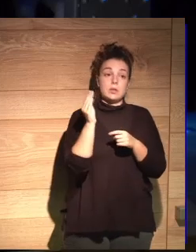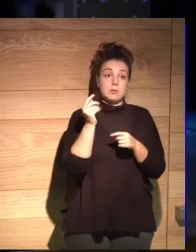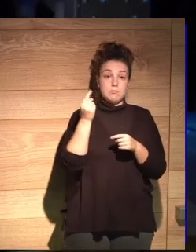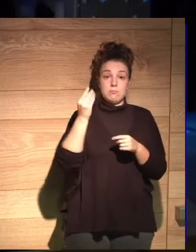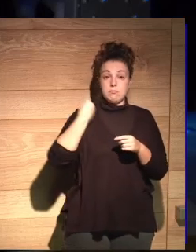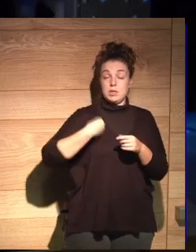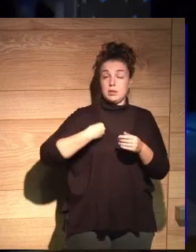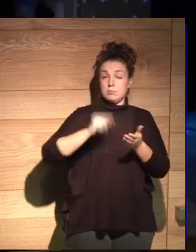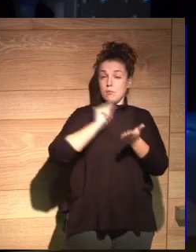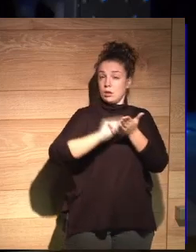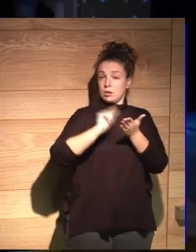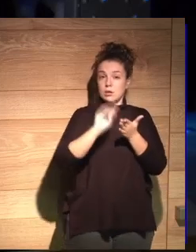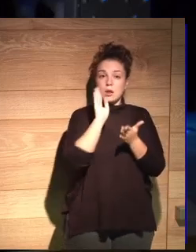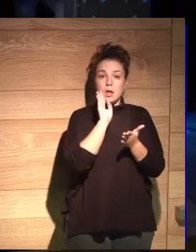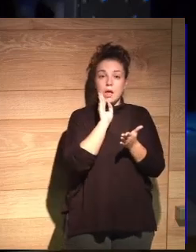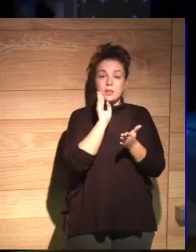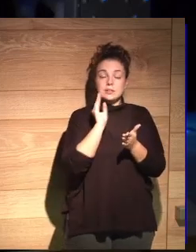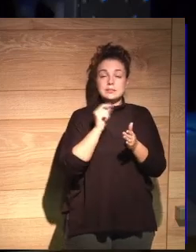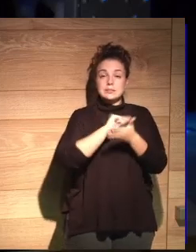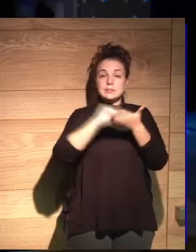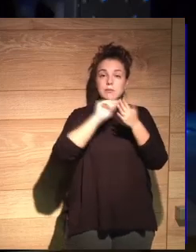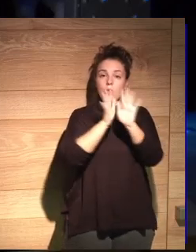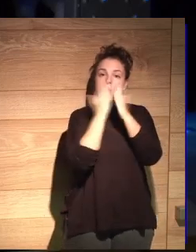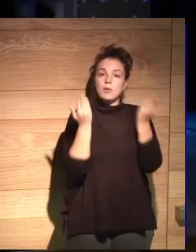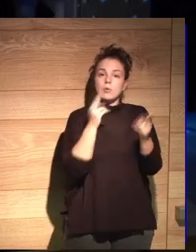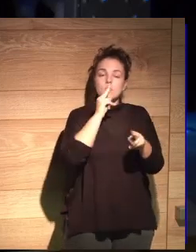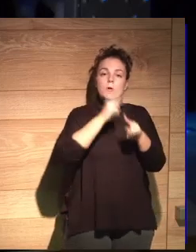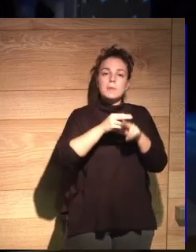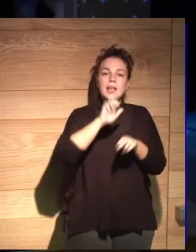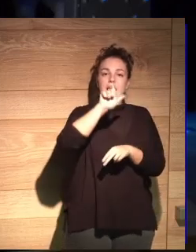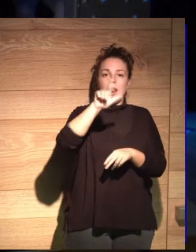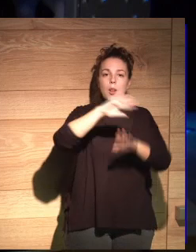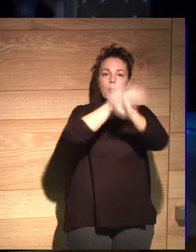Huxley wrote a book which is a dystopy, which is called Brave New World,